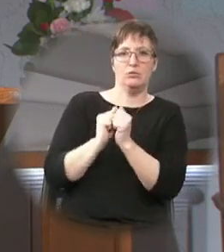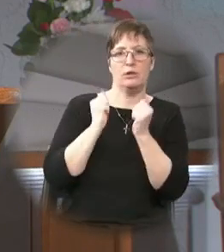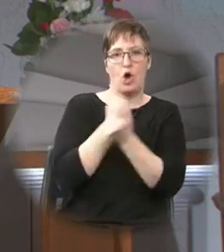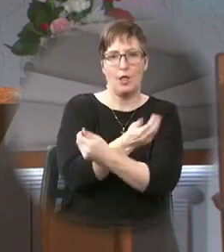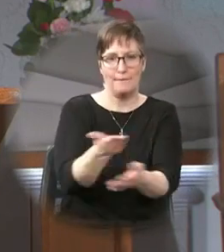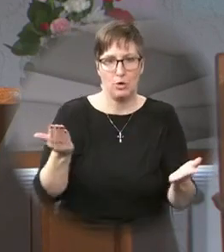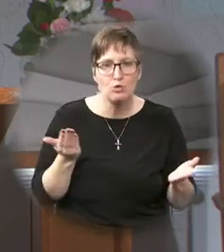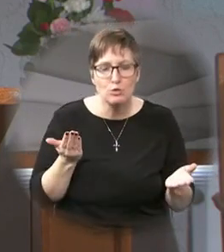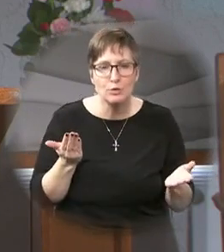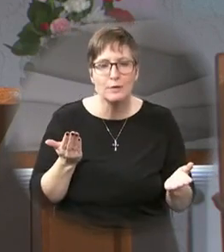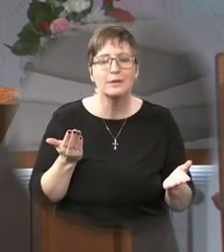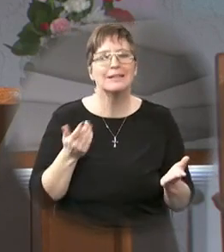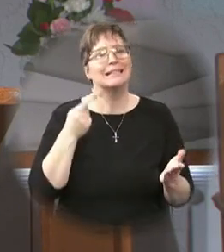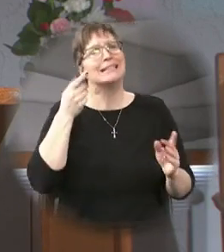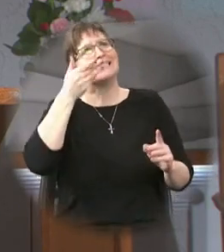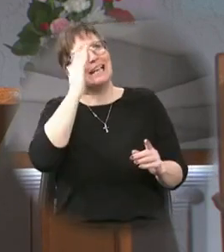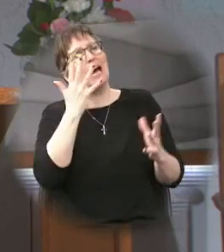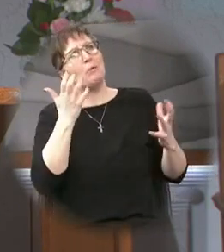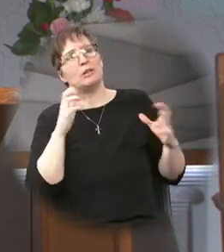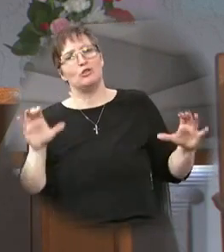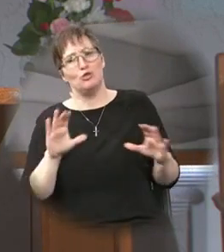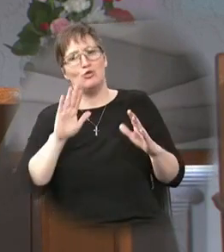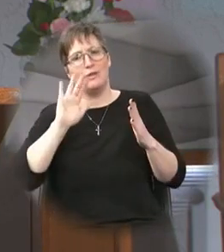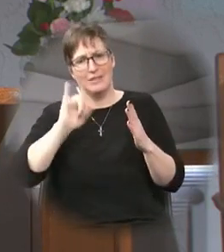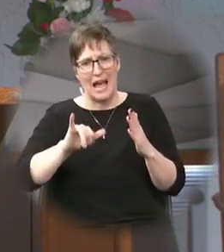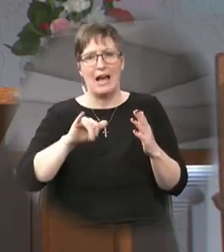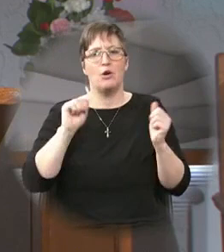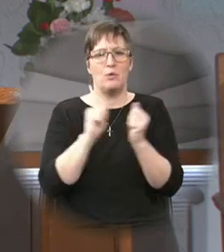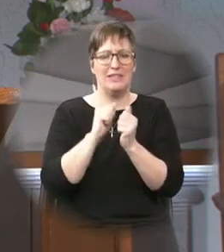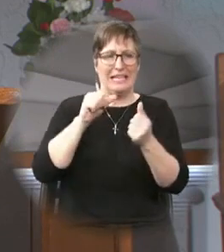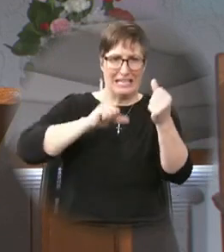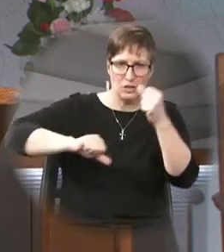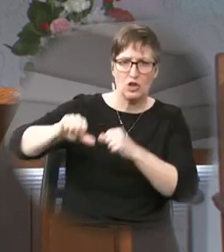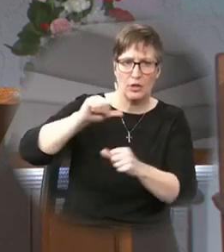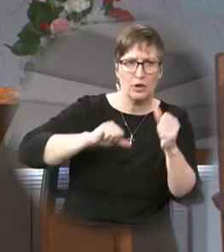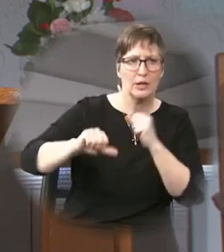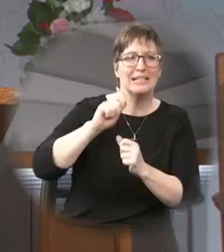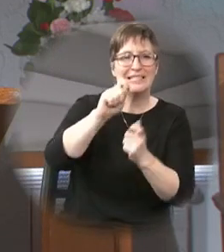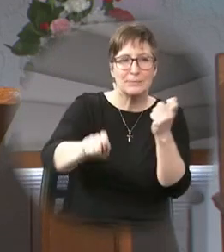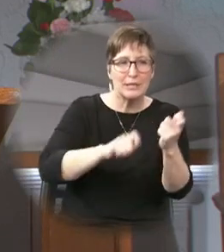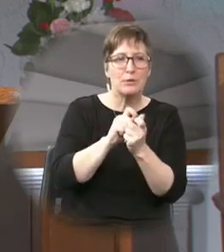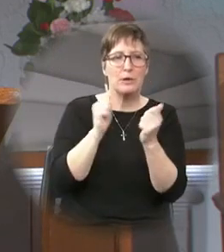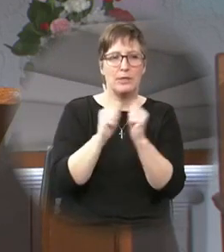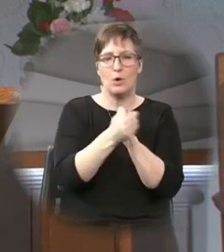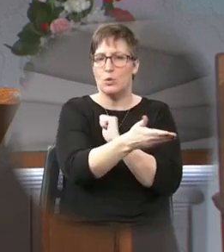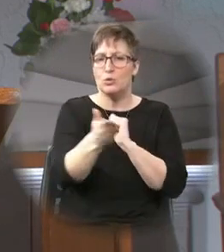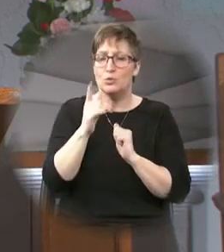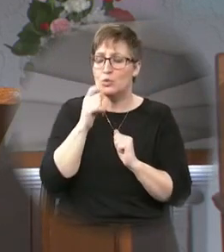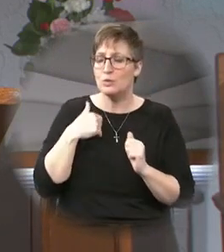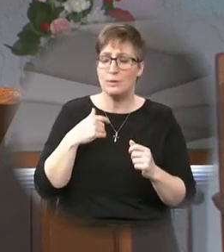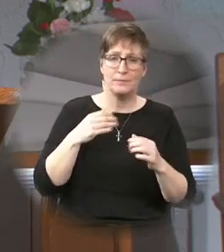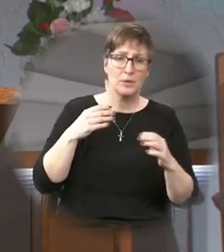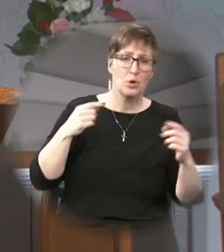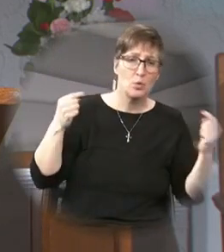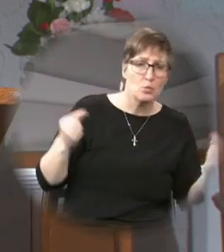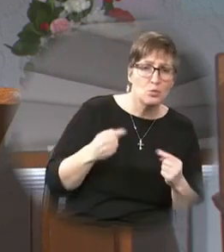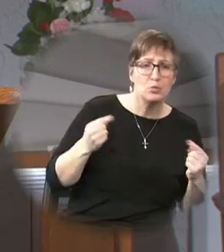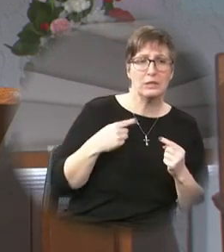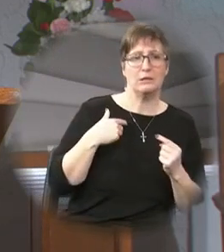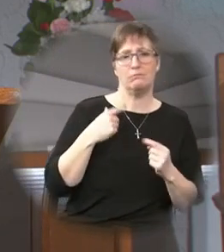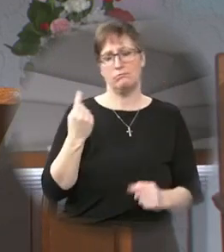us and wants to do the same with each other, especially with those who are wounded or